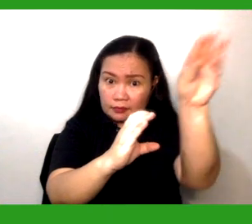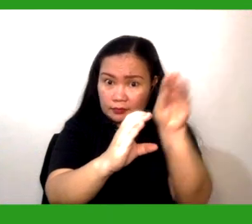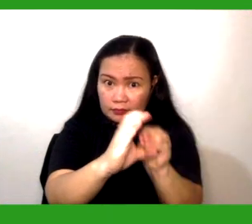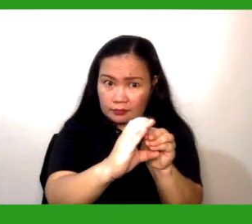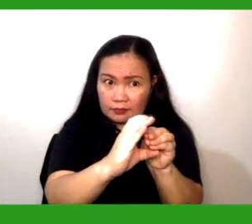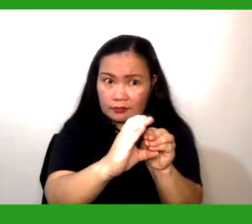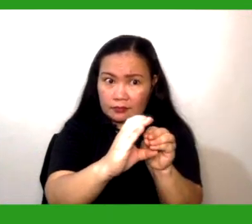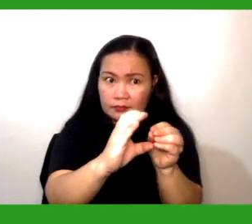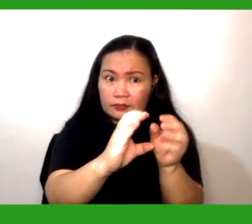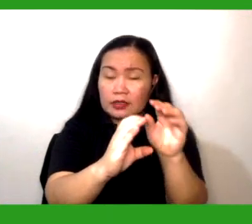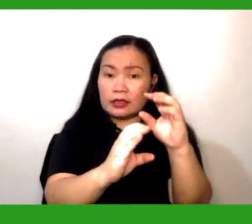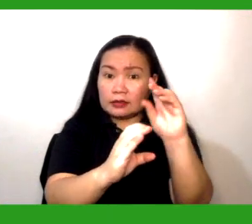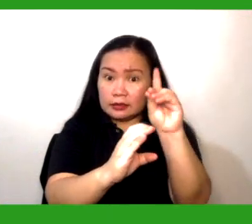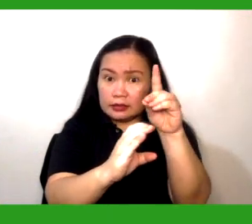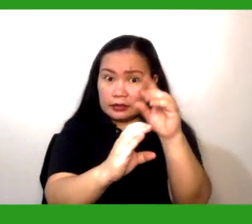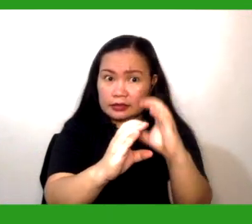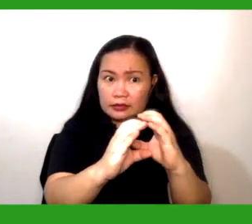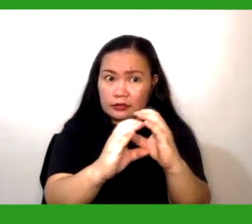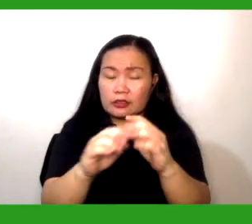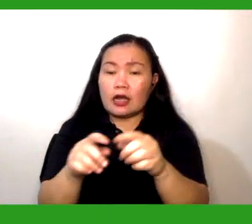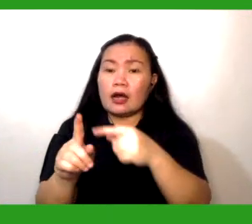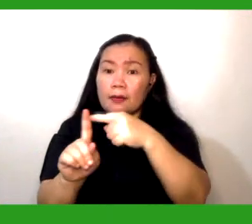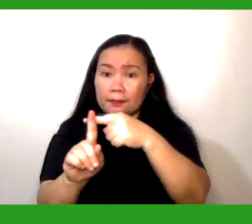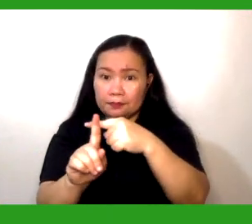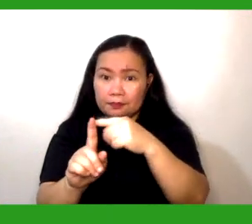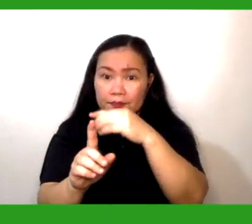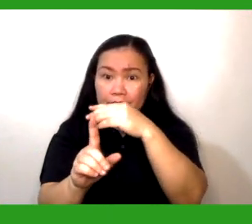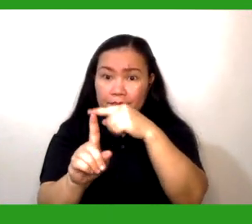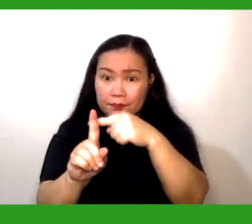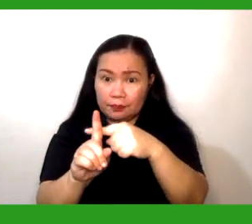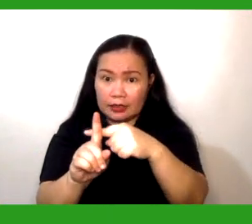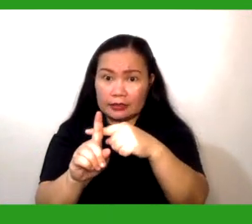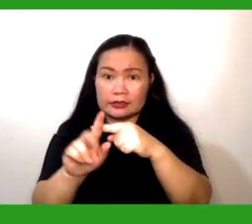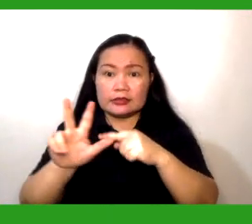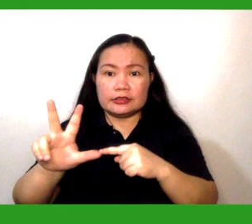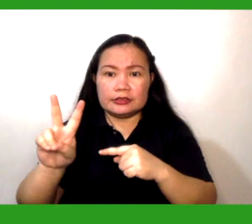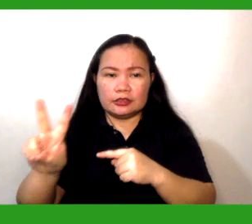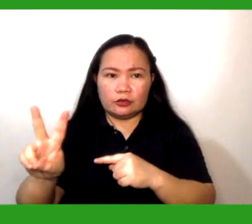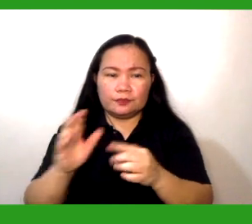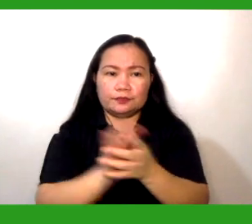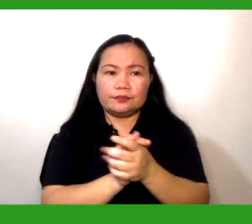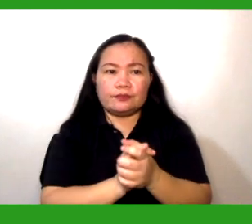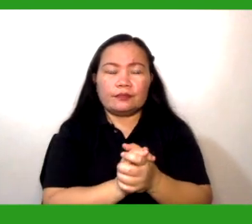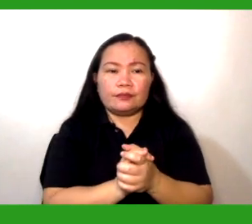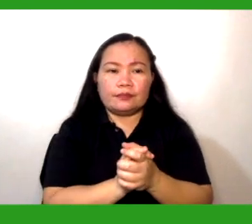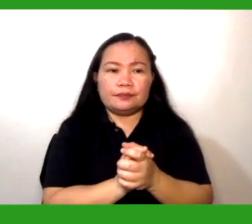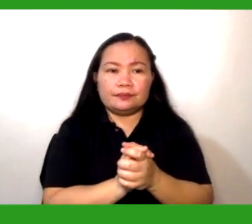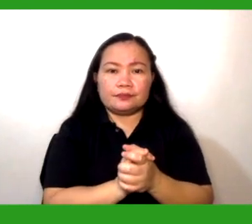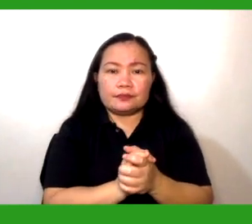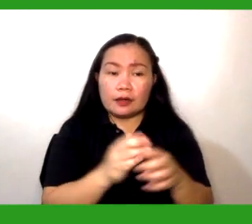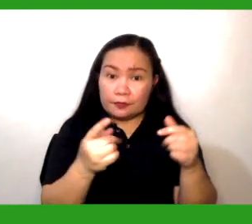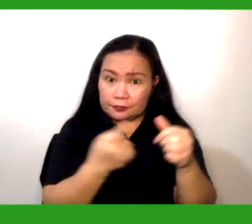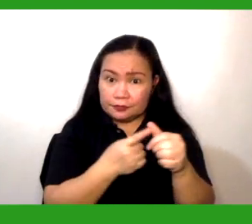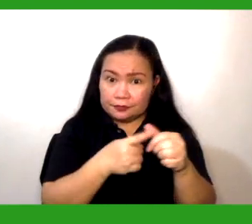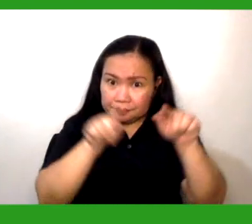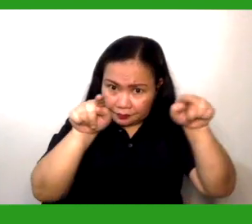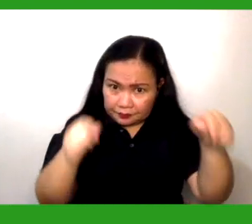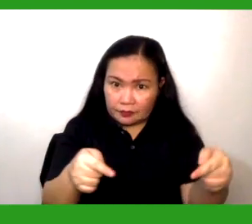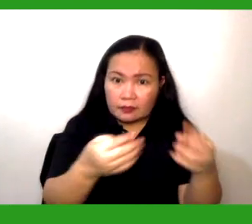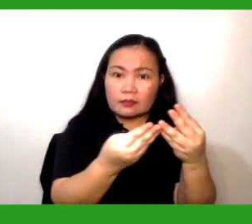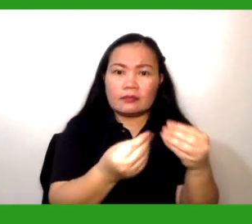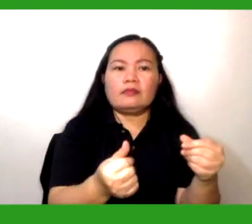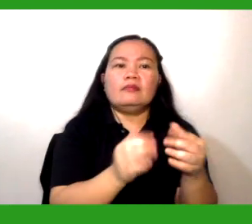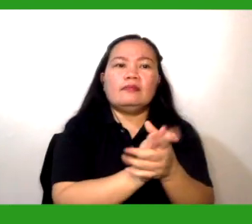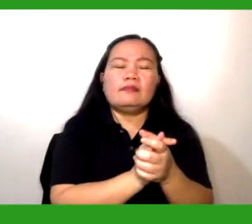natin dito mamaya yung given, plus 32. So, dapat unahin mo muna itong nasa loob. Okay?